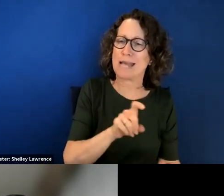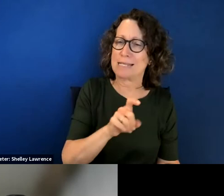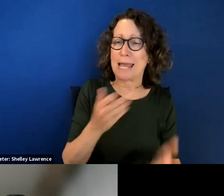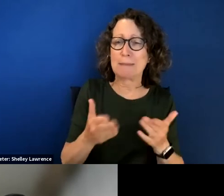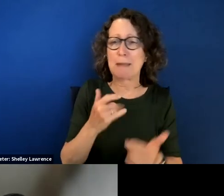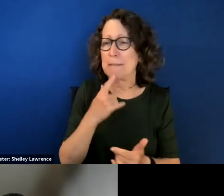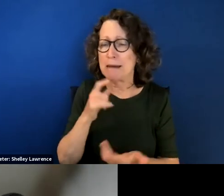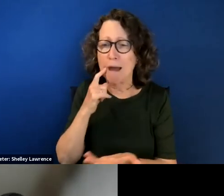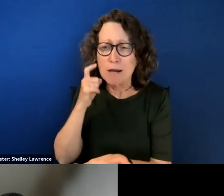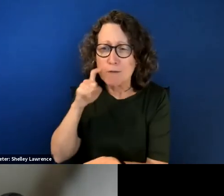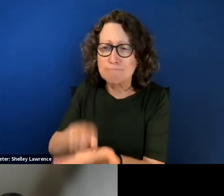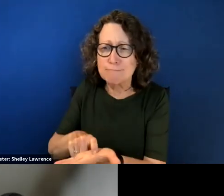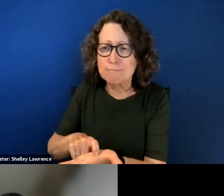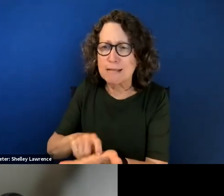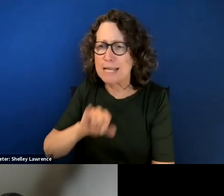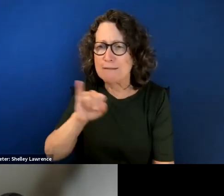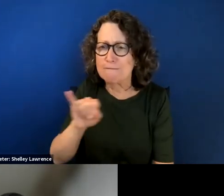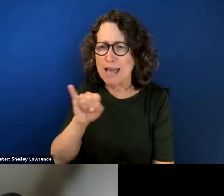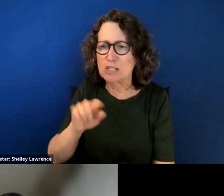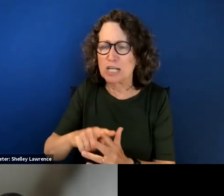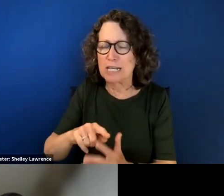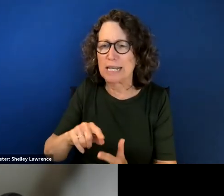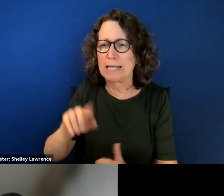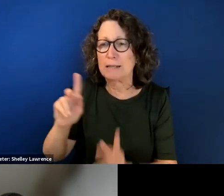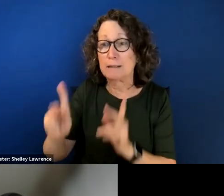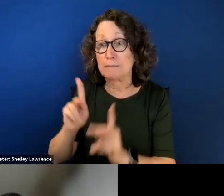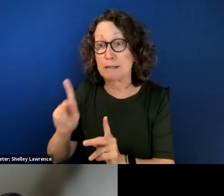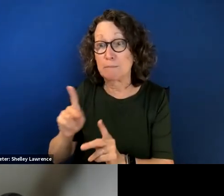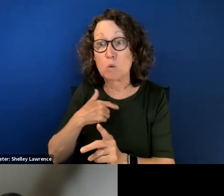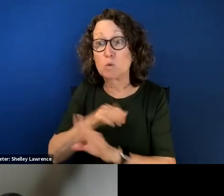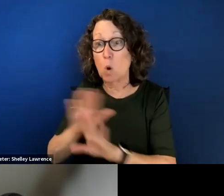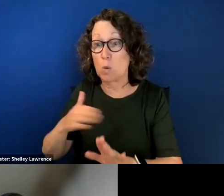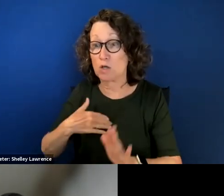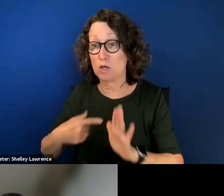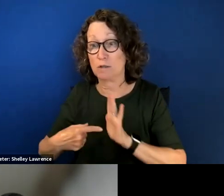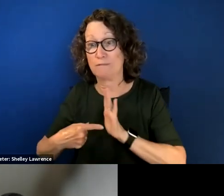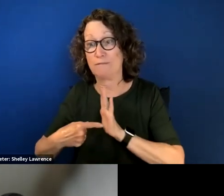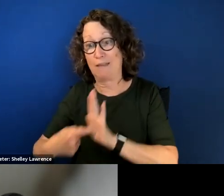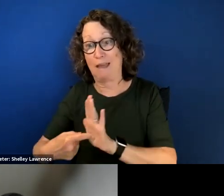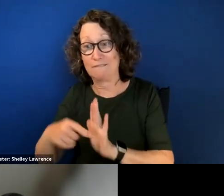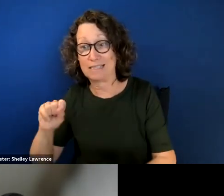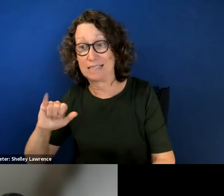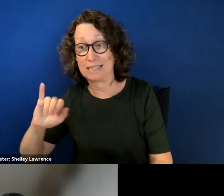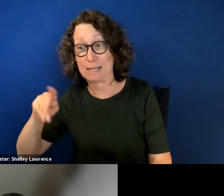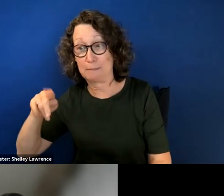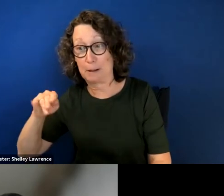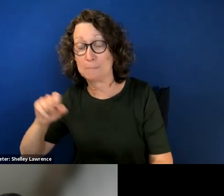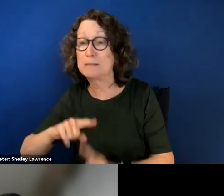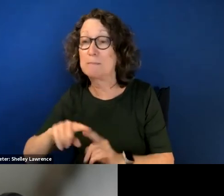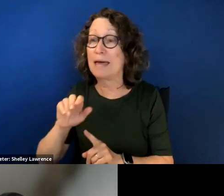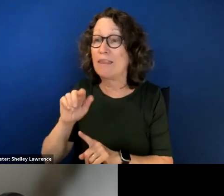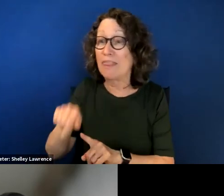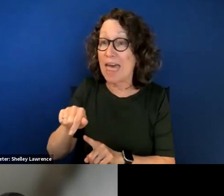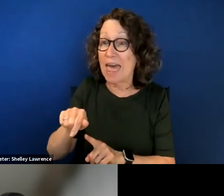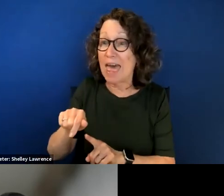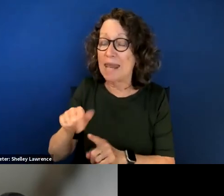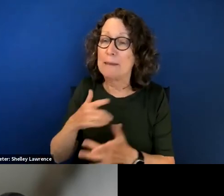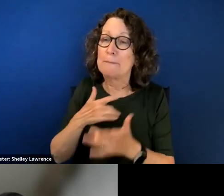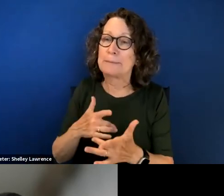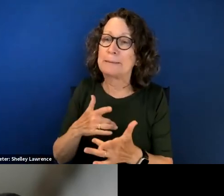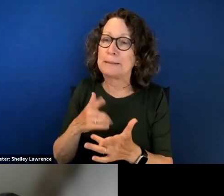not detect infections in asymptomatic individuals. However, antigen tests are likely